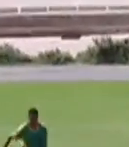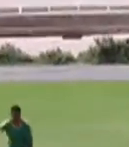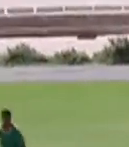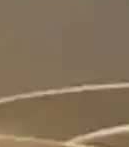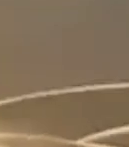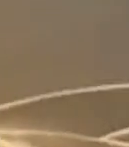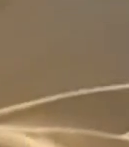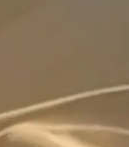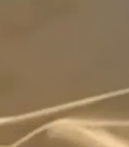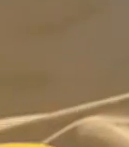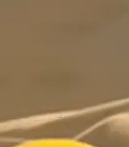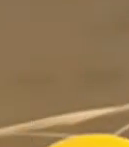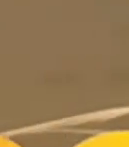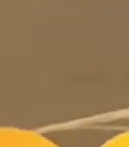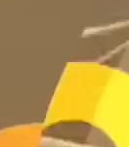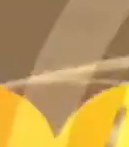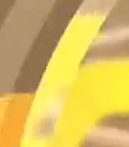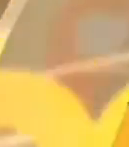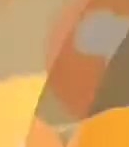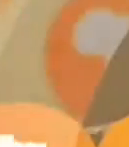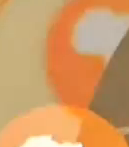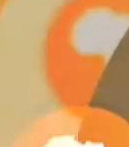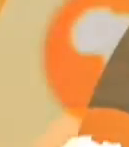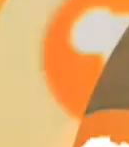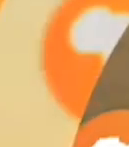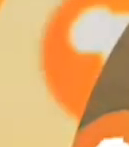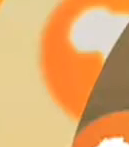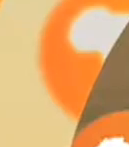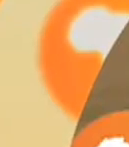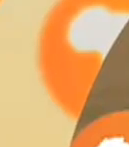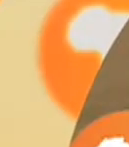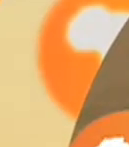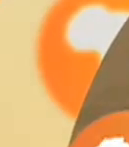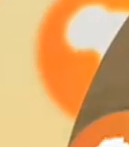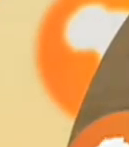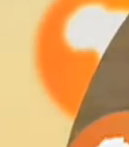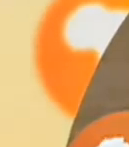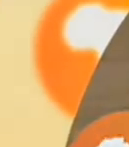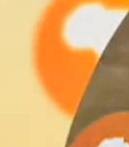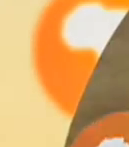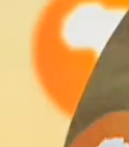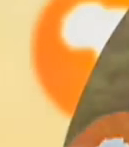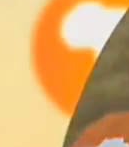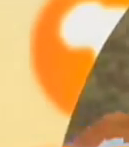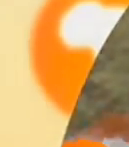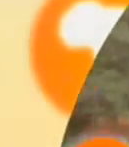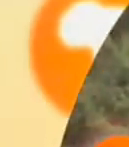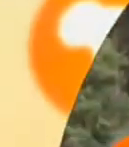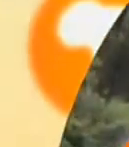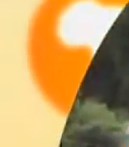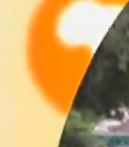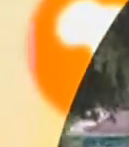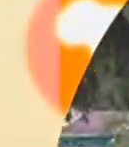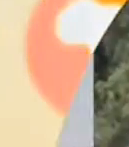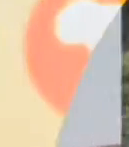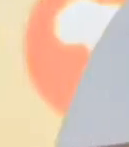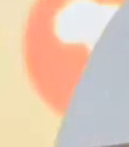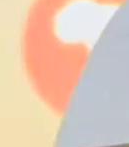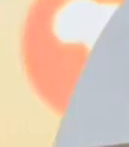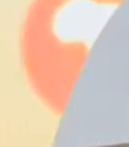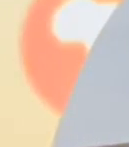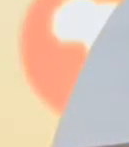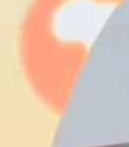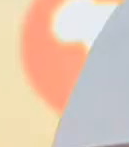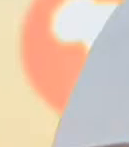showcasing Africa's next soccer superstars. Only on One Africa Television, every Wednesdays